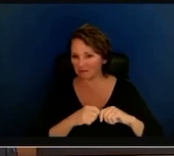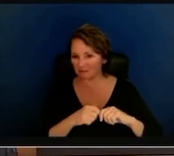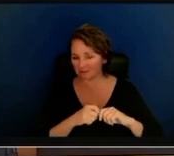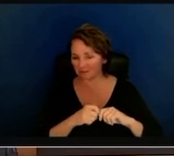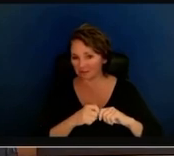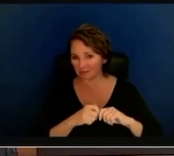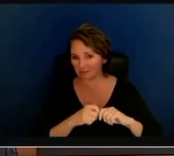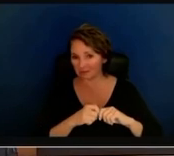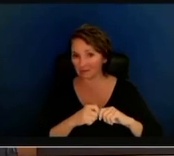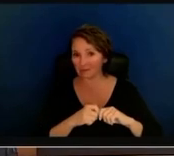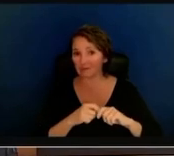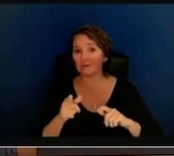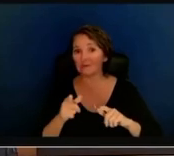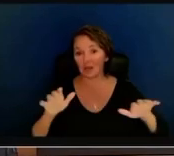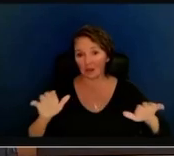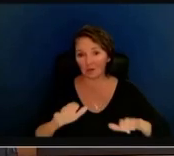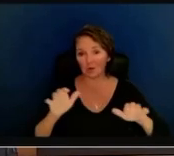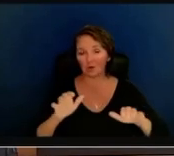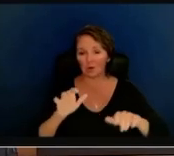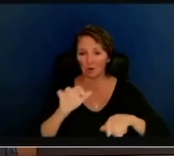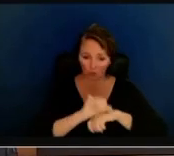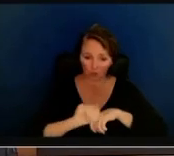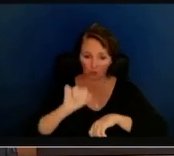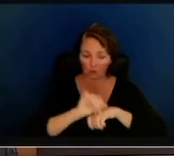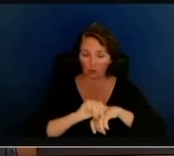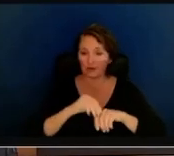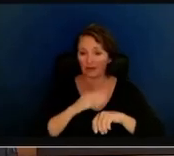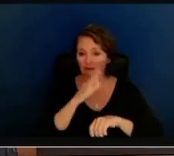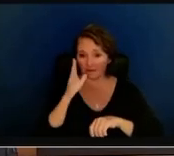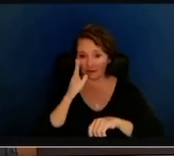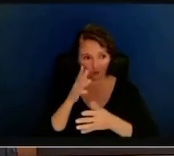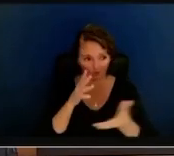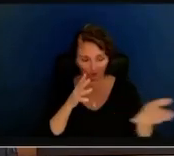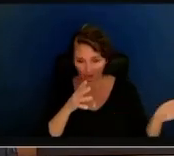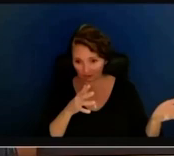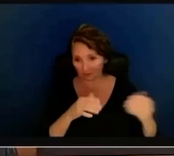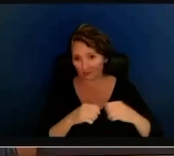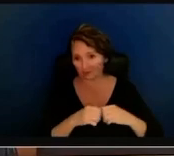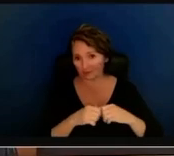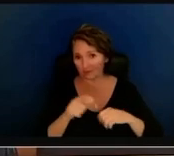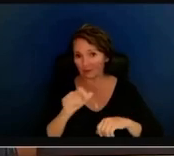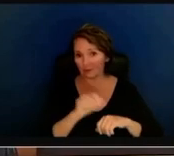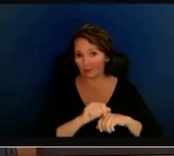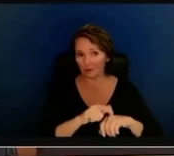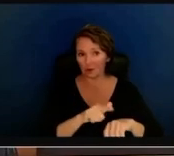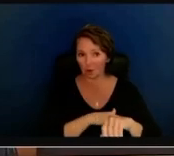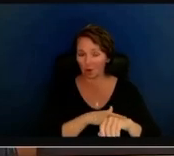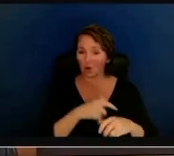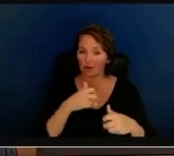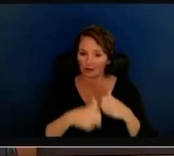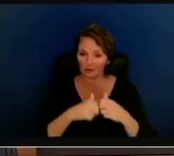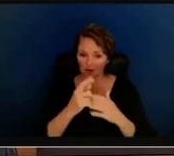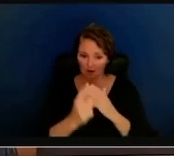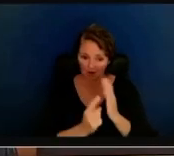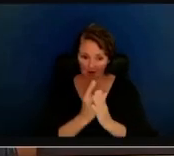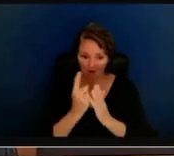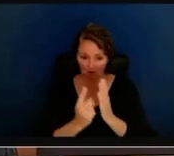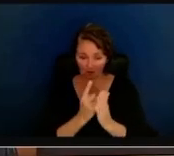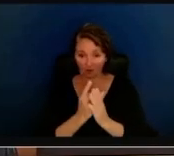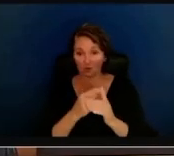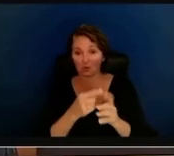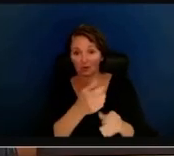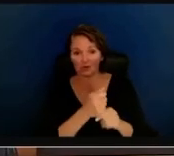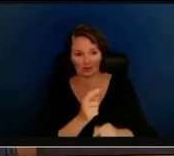And performed backbreaking labor out in the fields. They worked long and difficult hours only to receive little